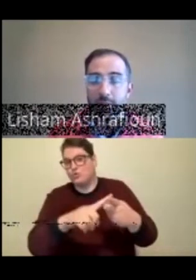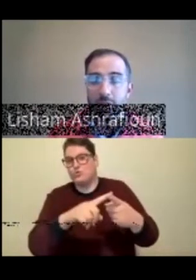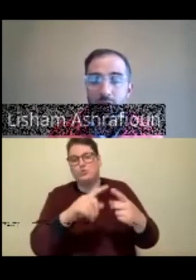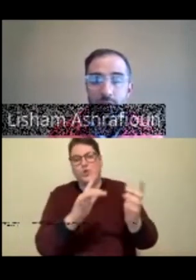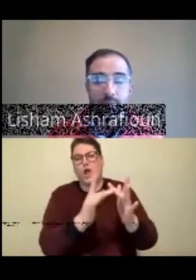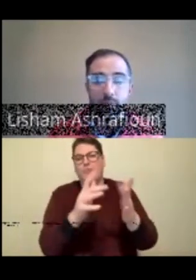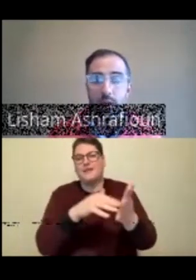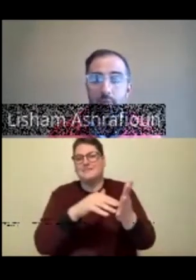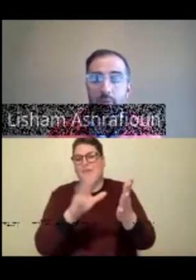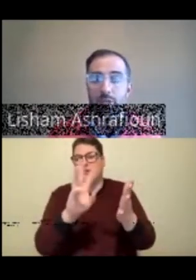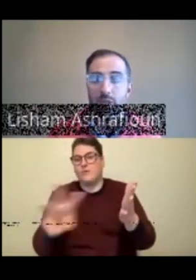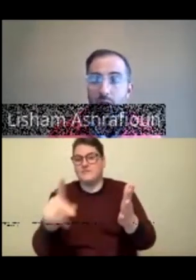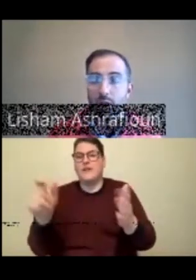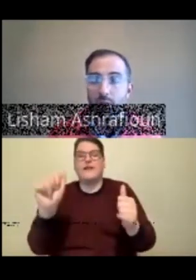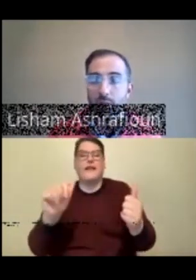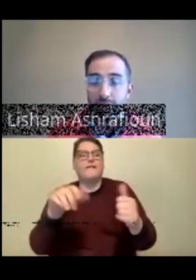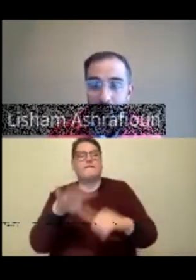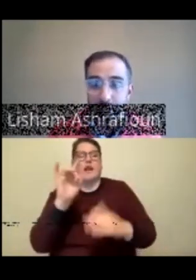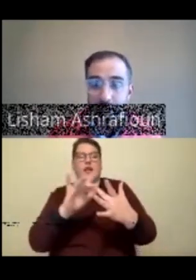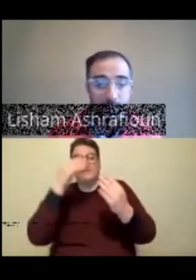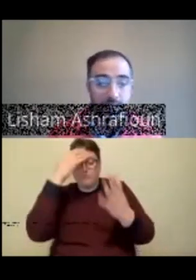contact information, and we reach